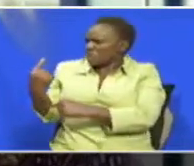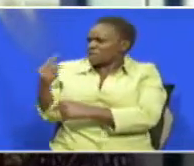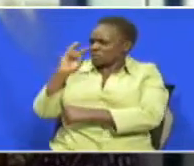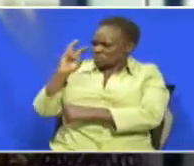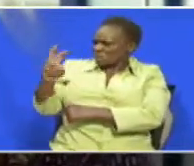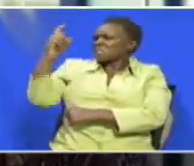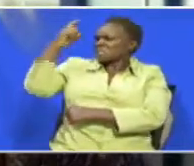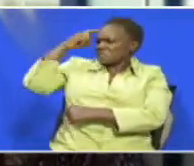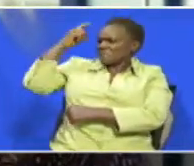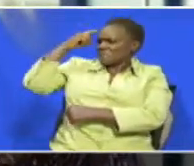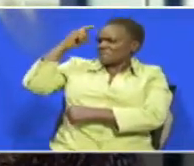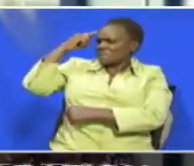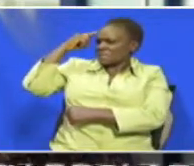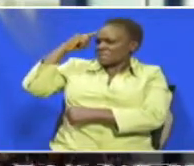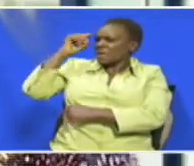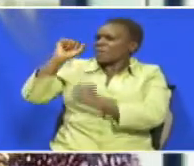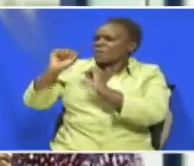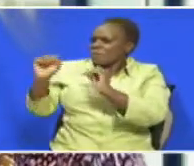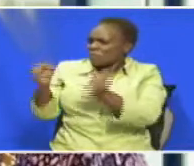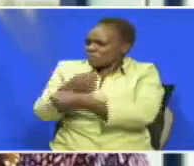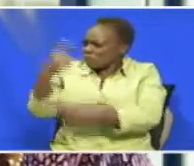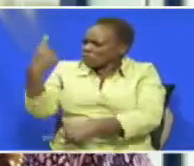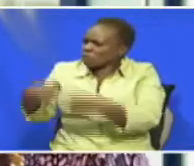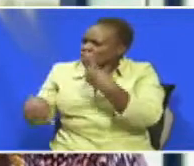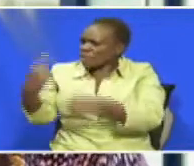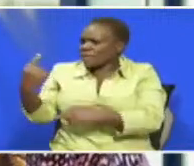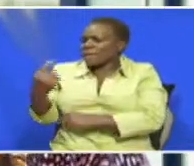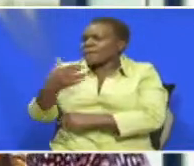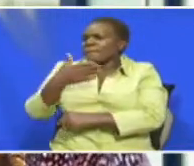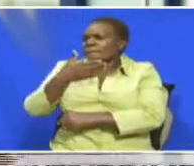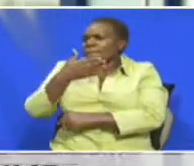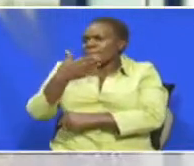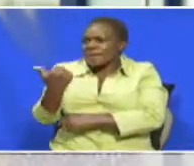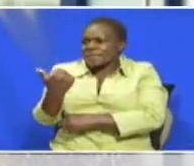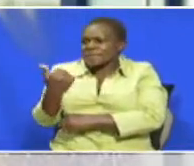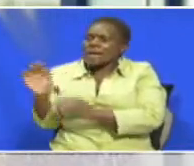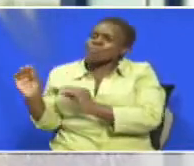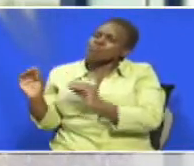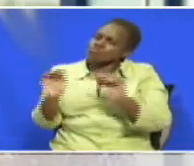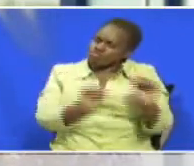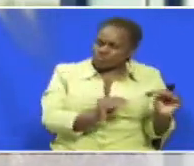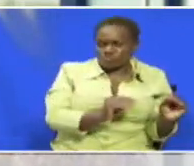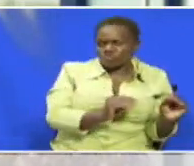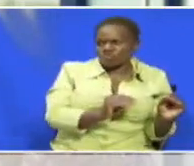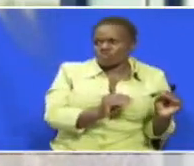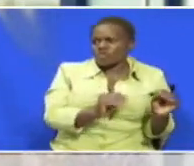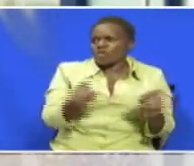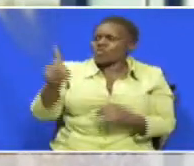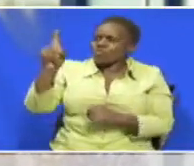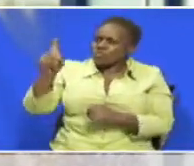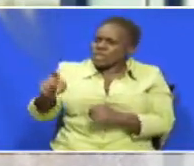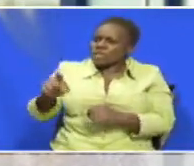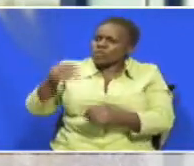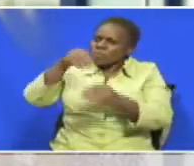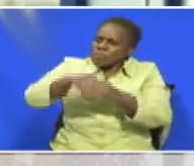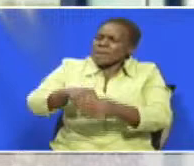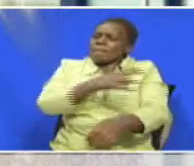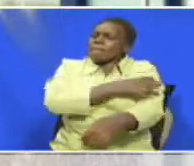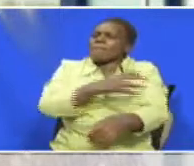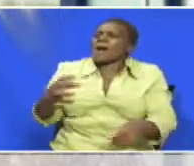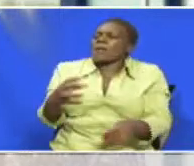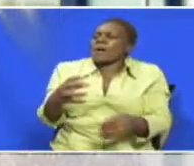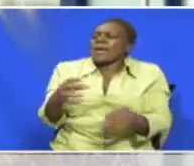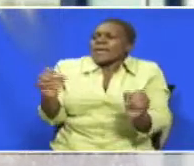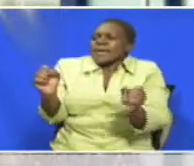see sense that actually you cannot win an election, you have to make a decision. Where do I go? Because you need to be in power. And